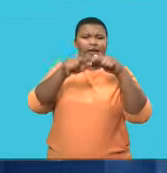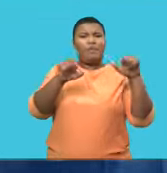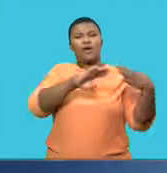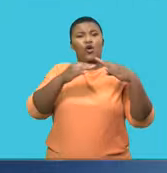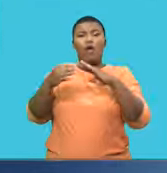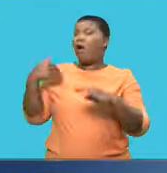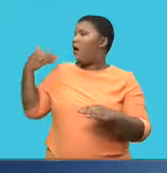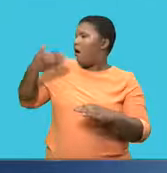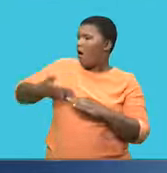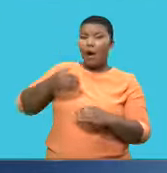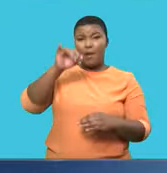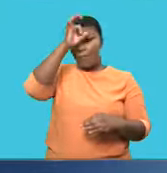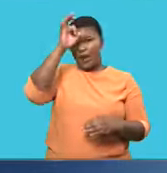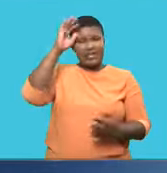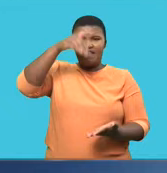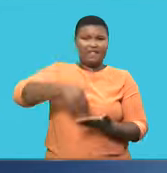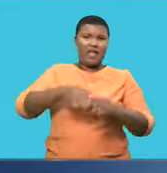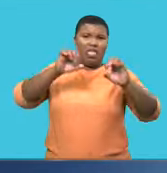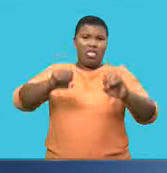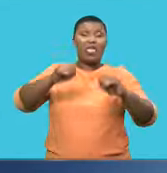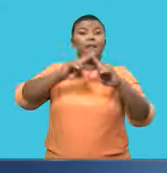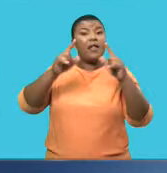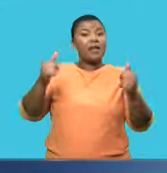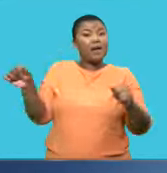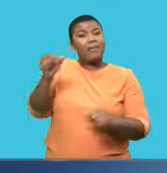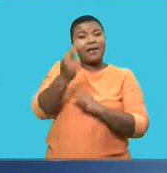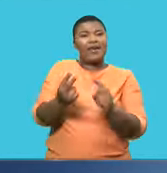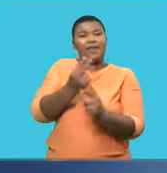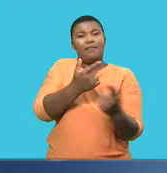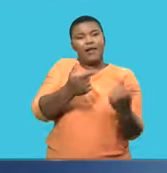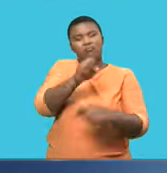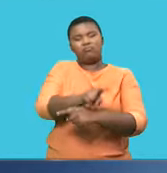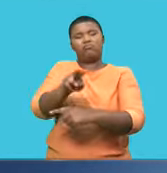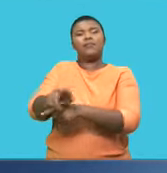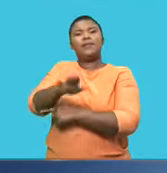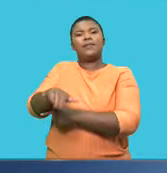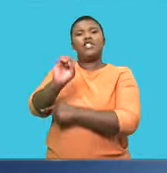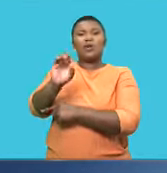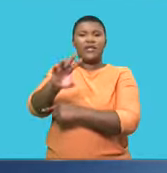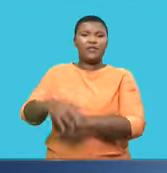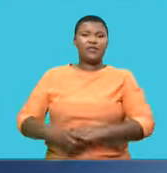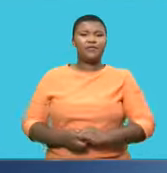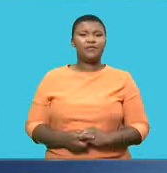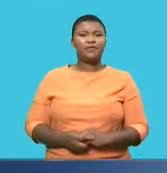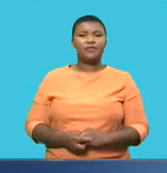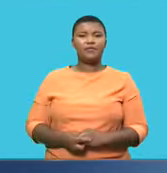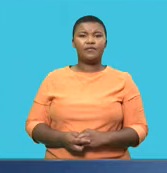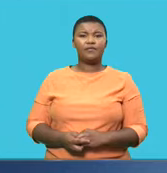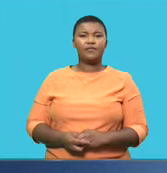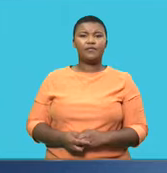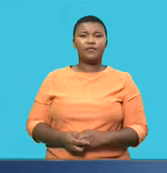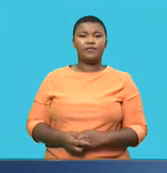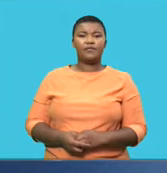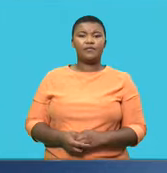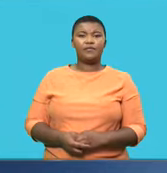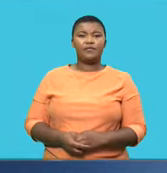sekukudala amaphoyisa egcinile ukufika enze lo mkhankaso endaweni yaseSoweto ezindabeni